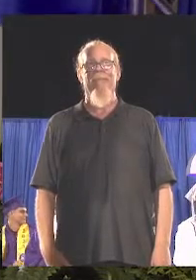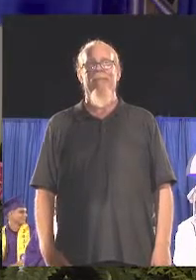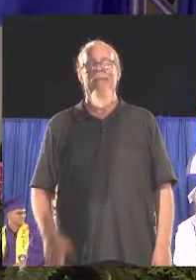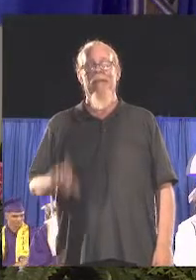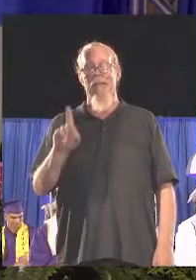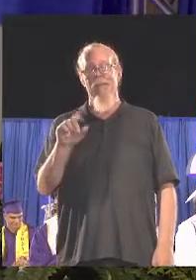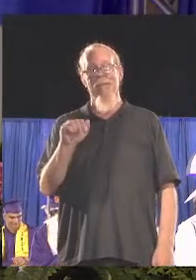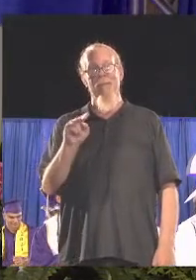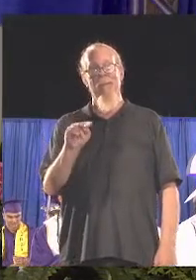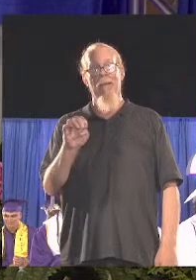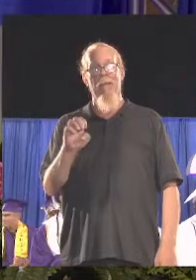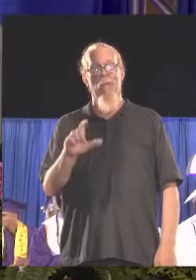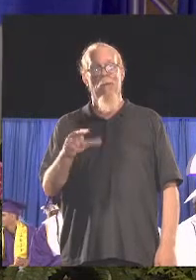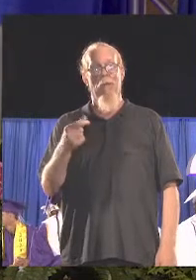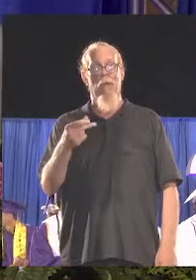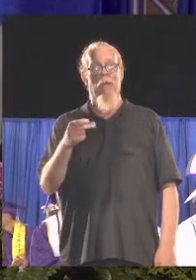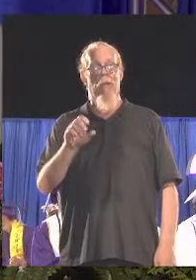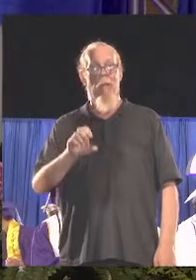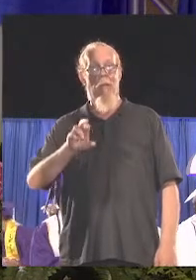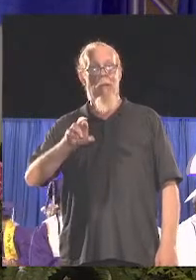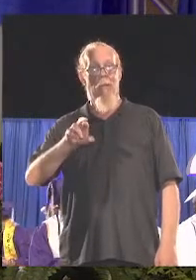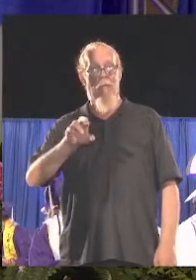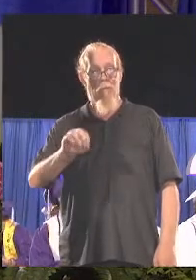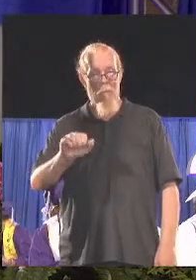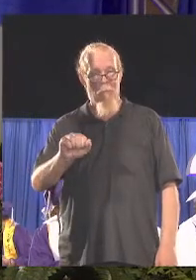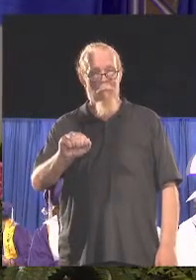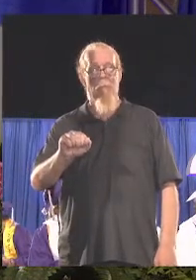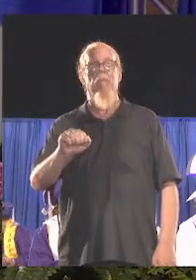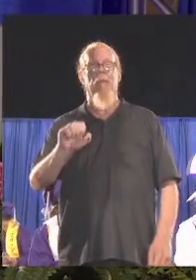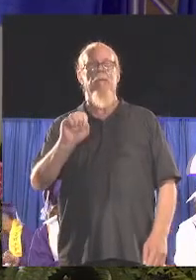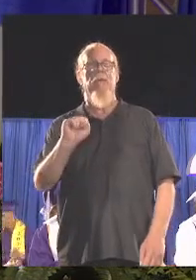Samuel T. Guerra, St. Philip's College.